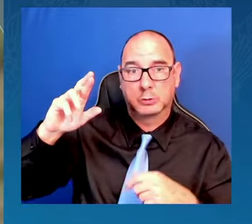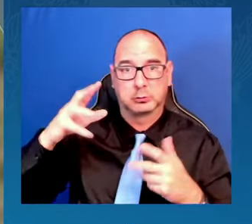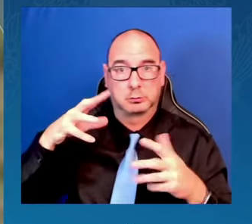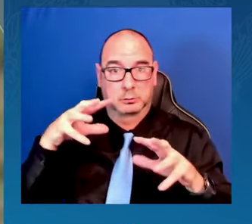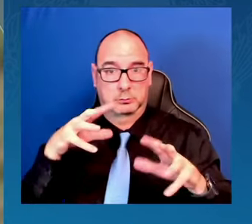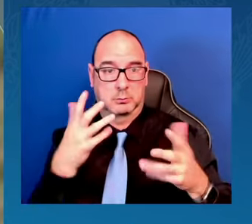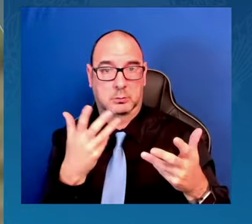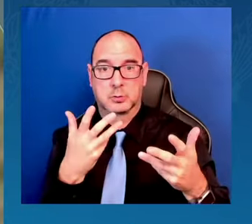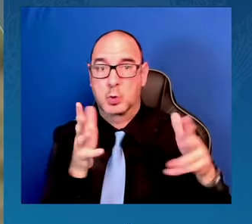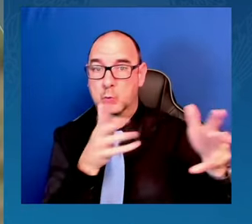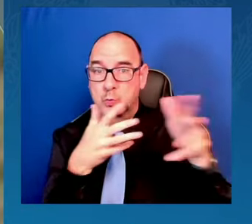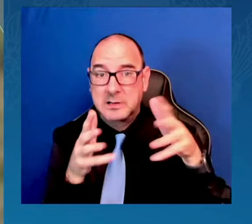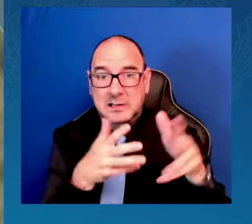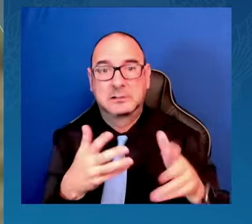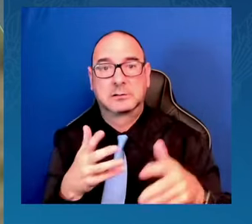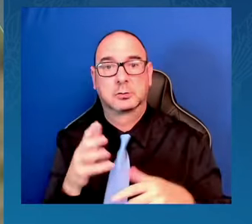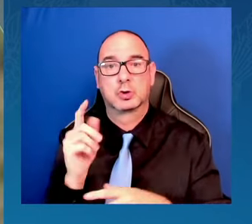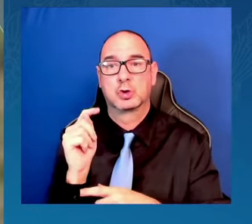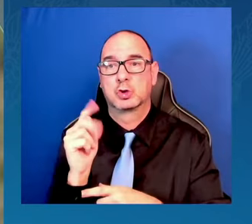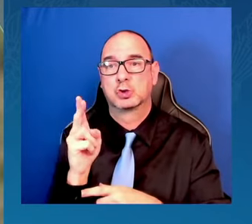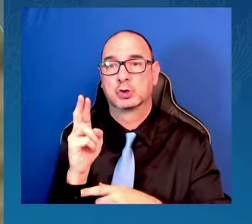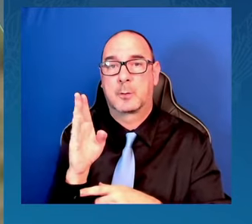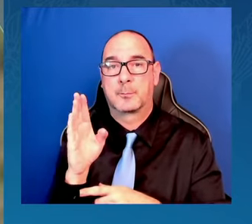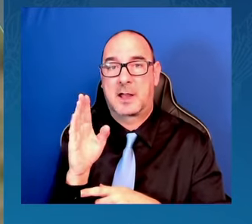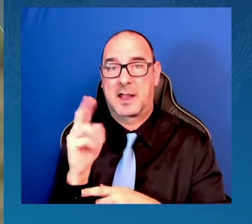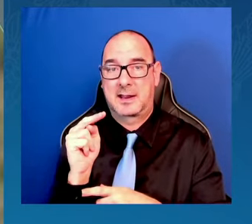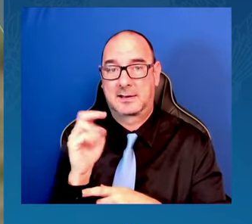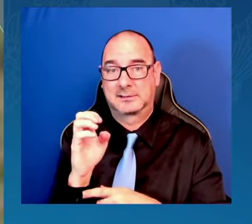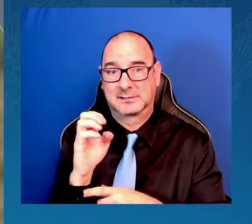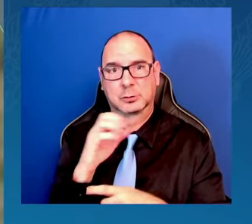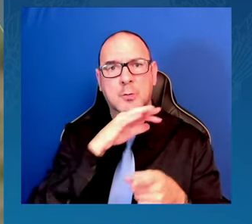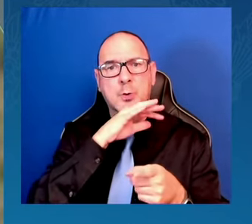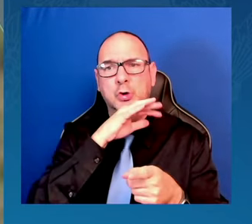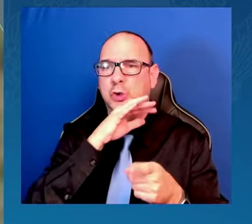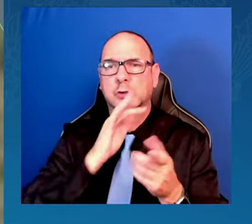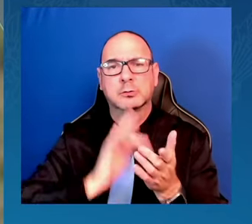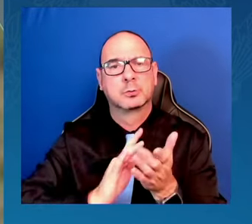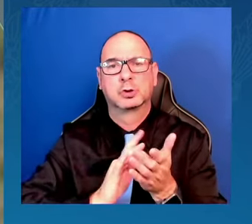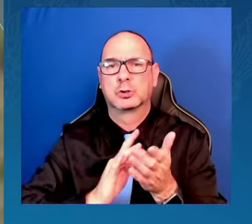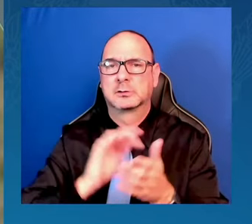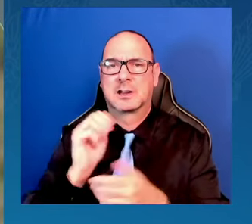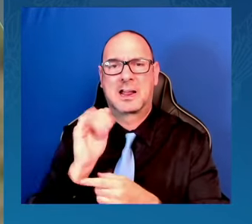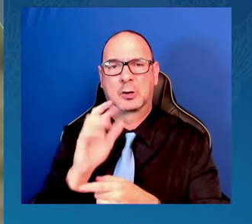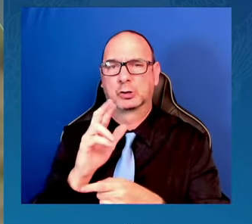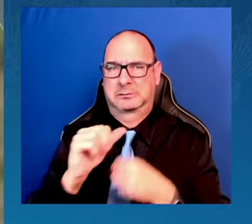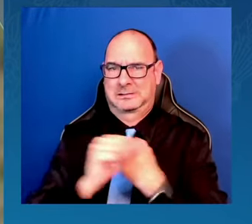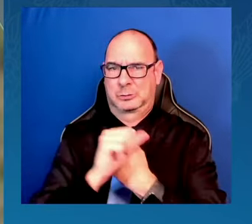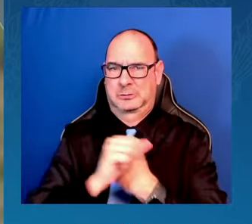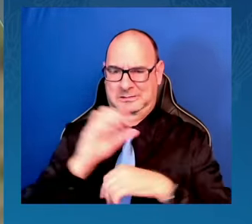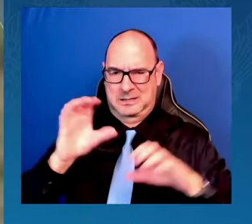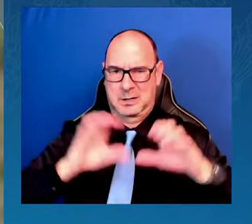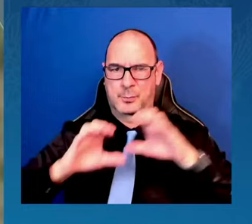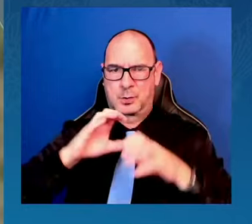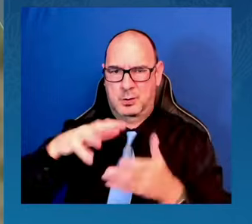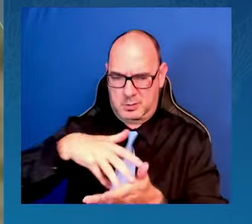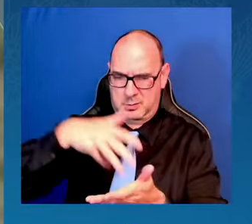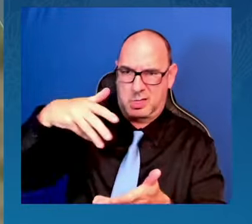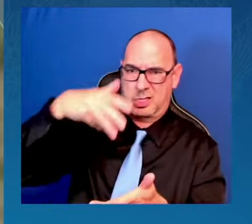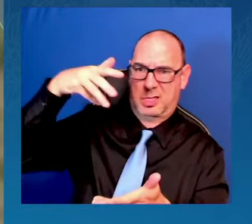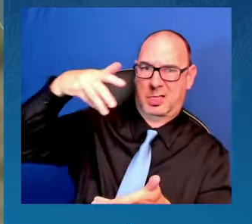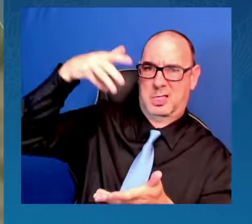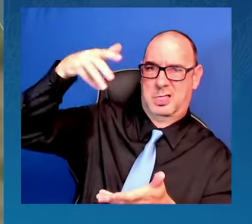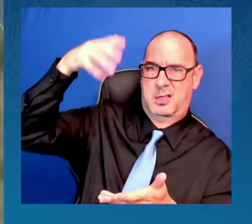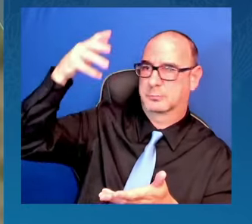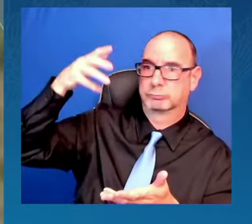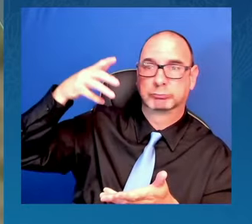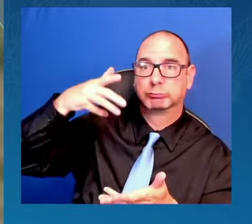our air or dangerous chemicals that poison our water. And the energy delivered by these lines will